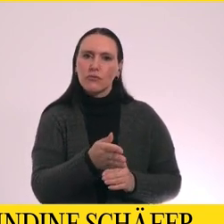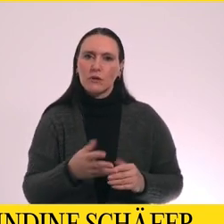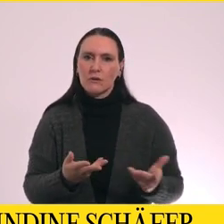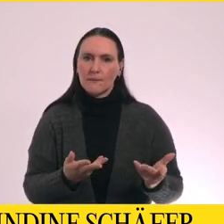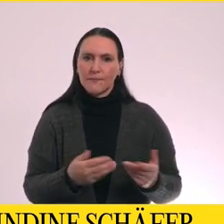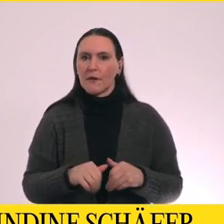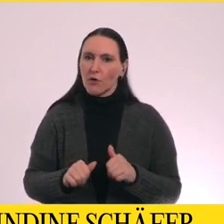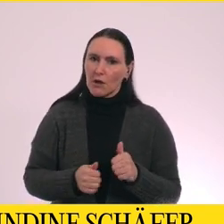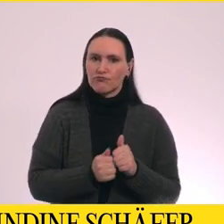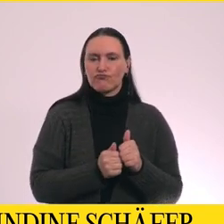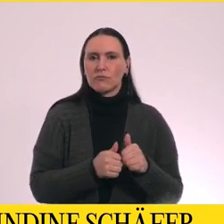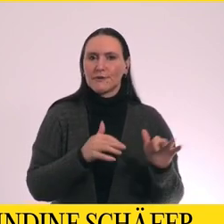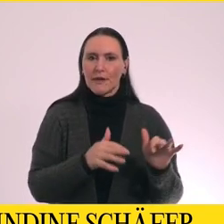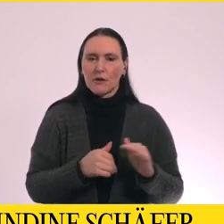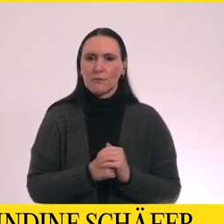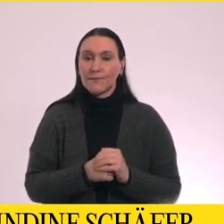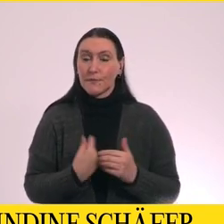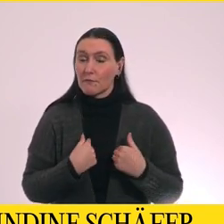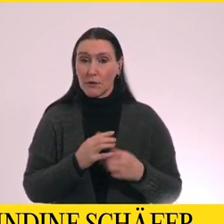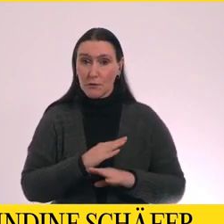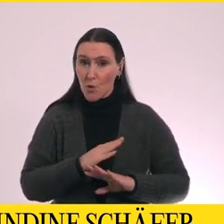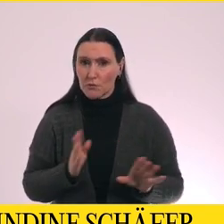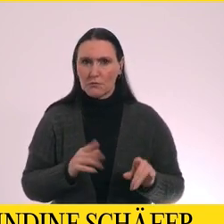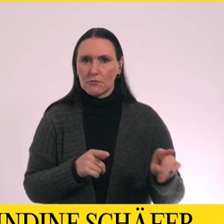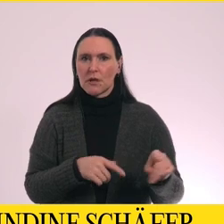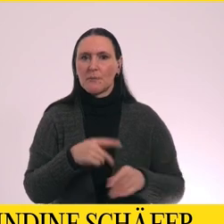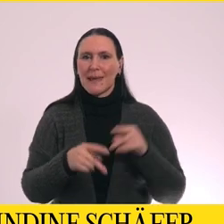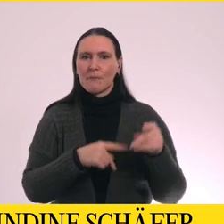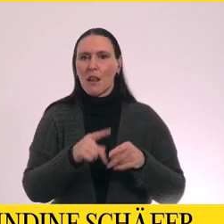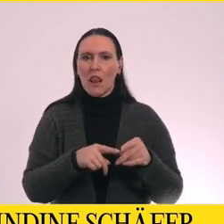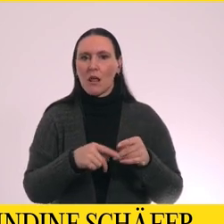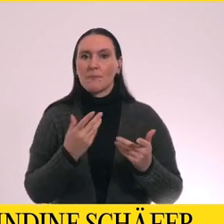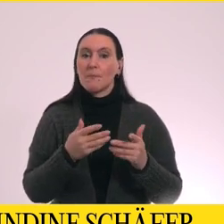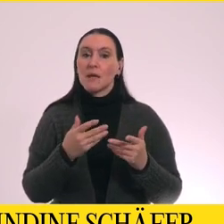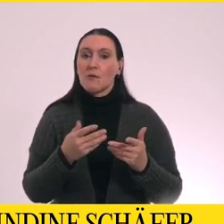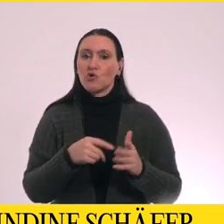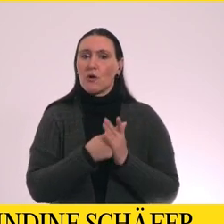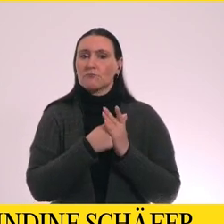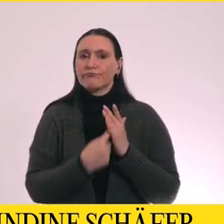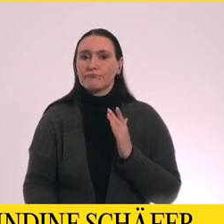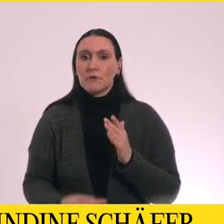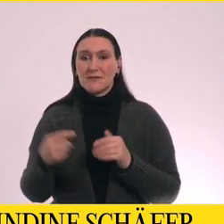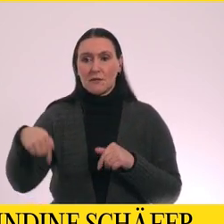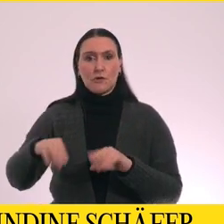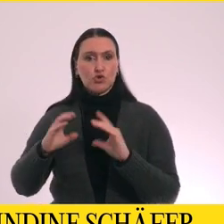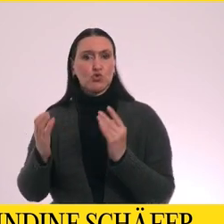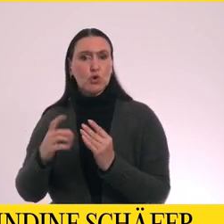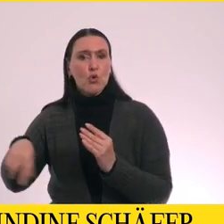that, we can sometimes lose people from the studio. They disappear into